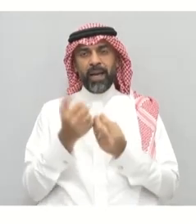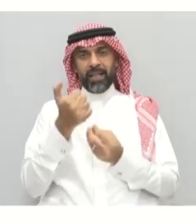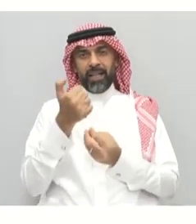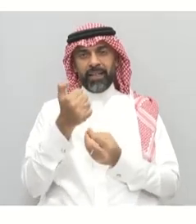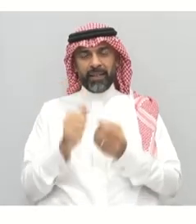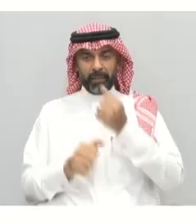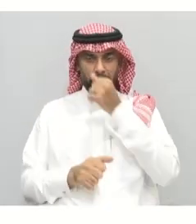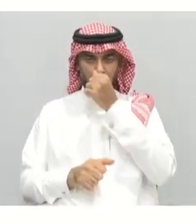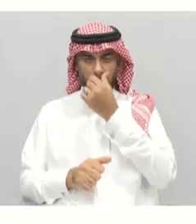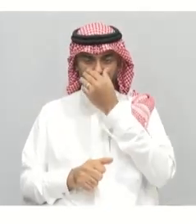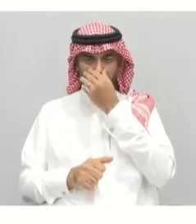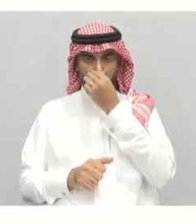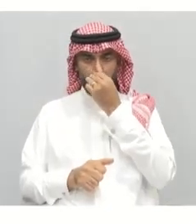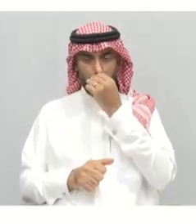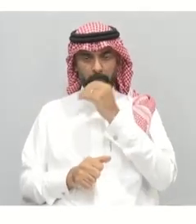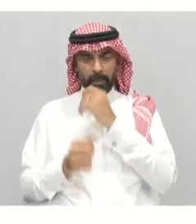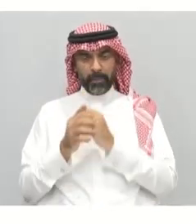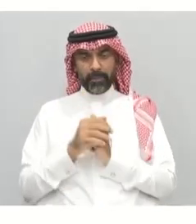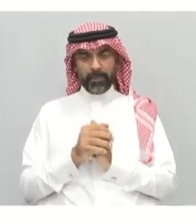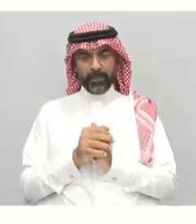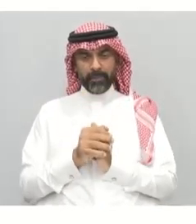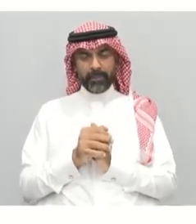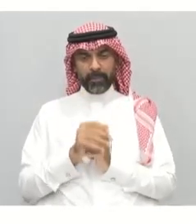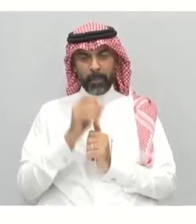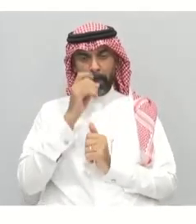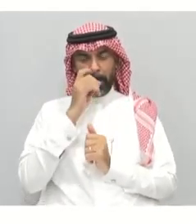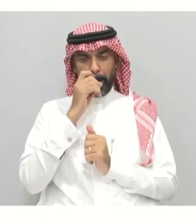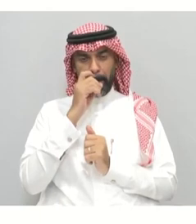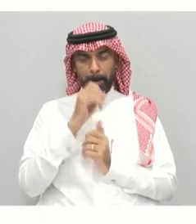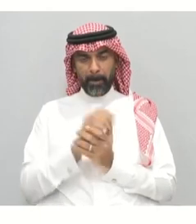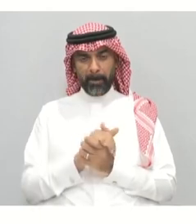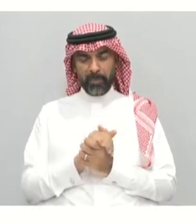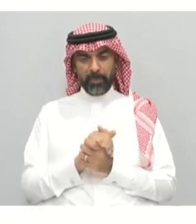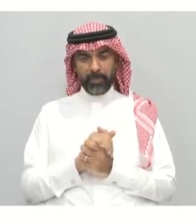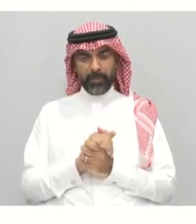letters. Okay, let's see what letters we have today. Okay?